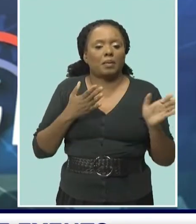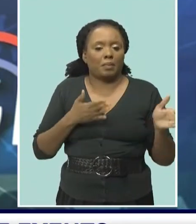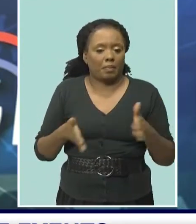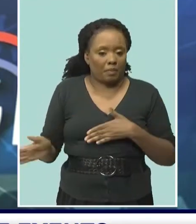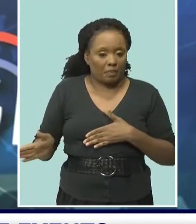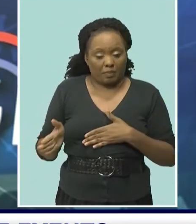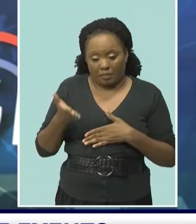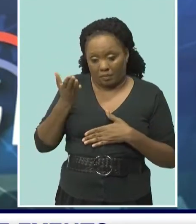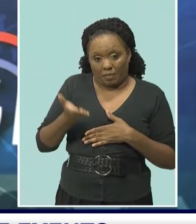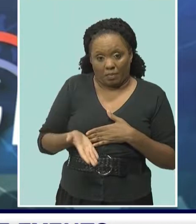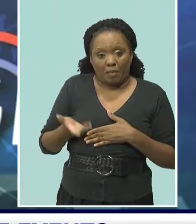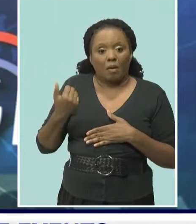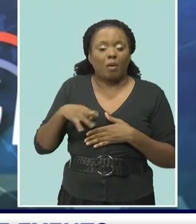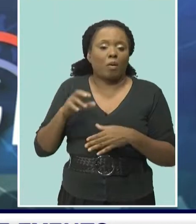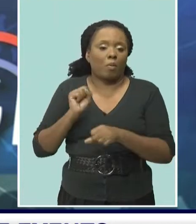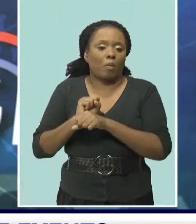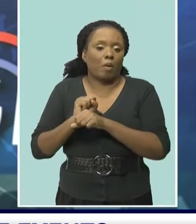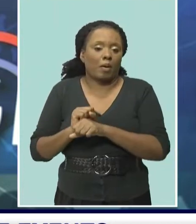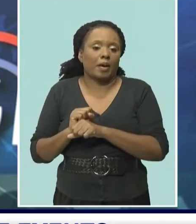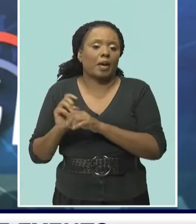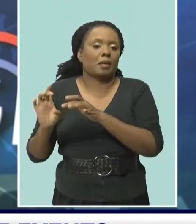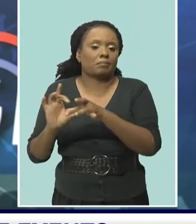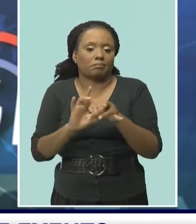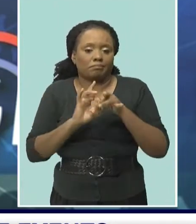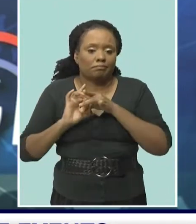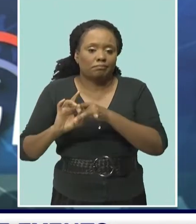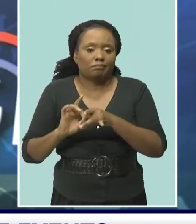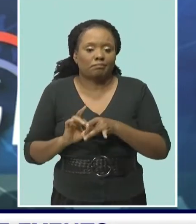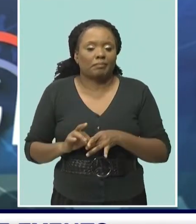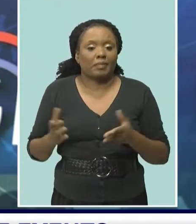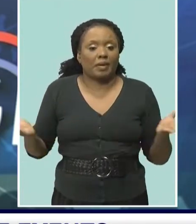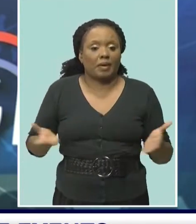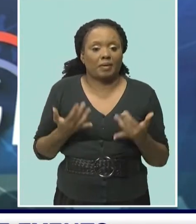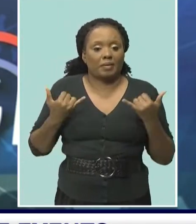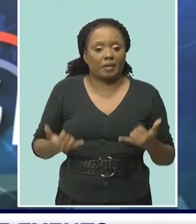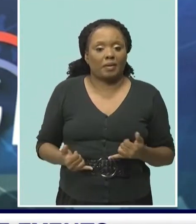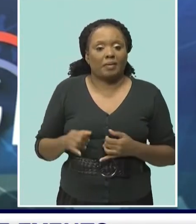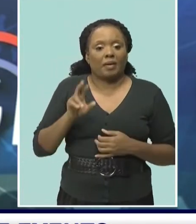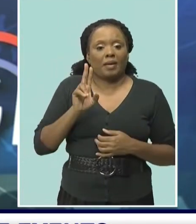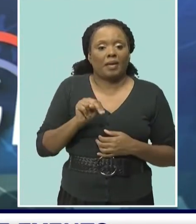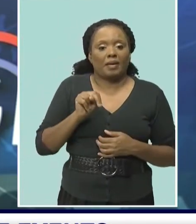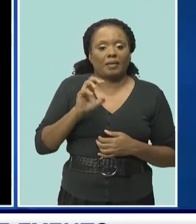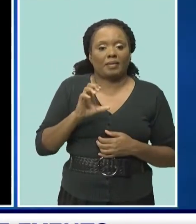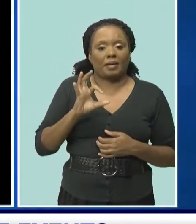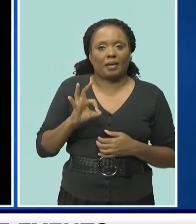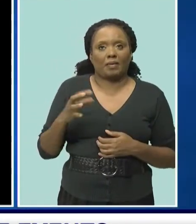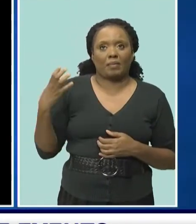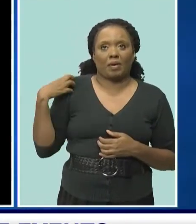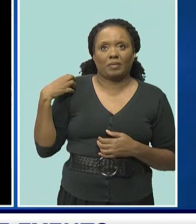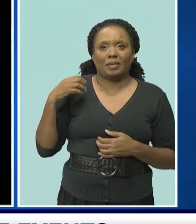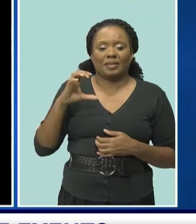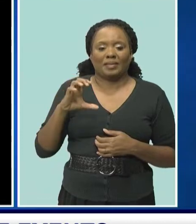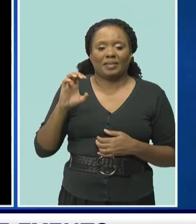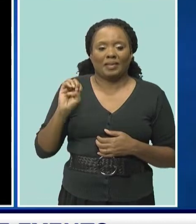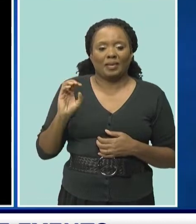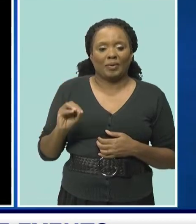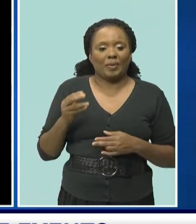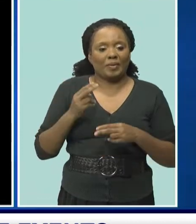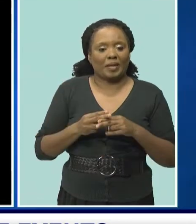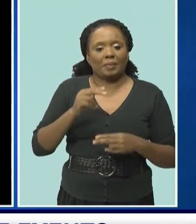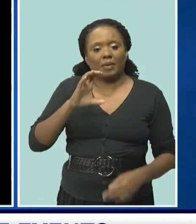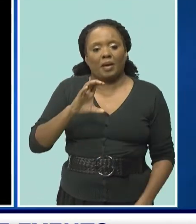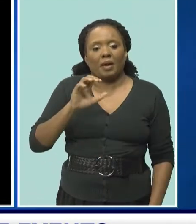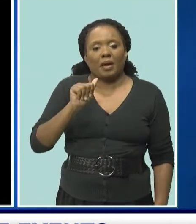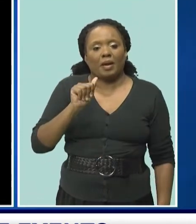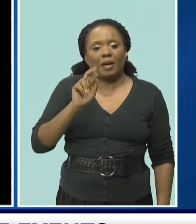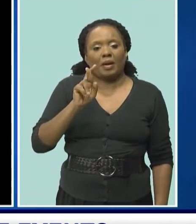production of them or working in collaboration to bring them to life. Joining us now with an update on these events live is NCF CEO